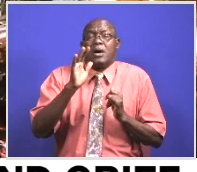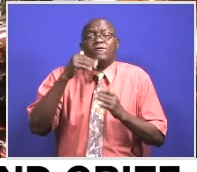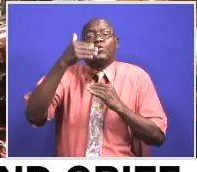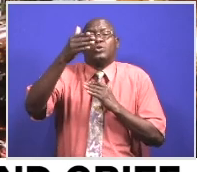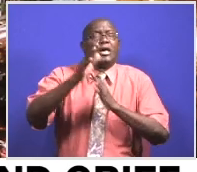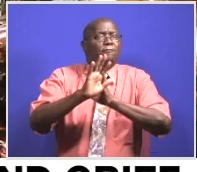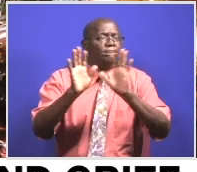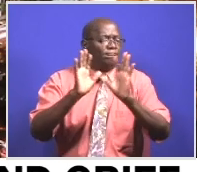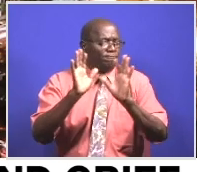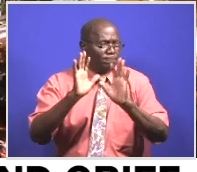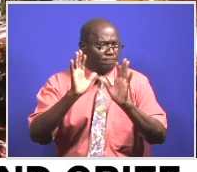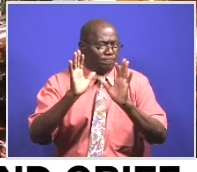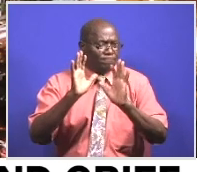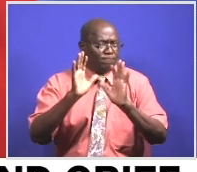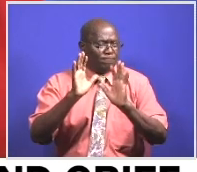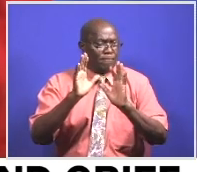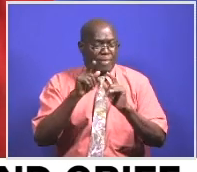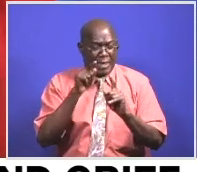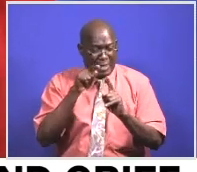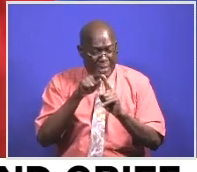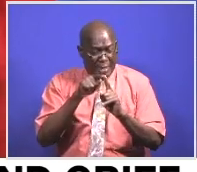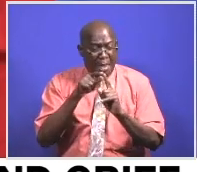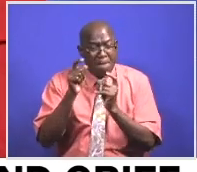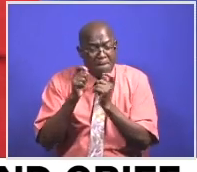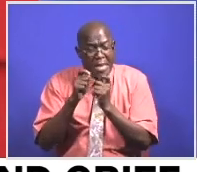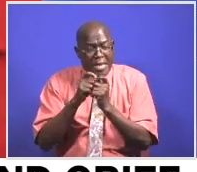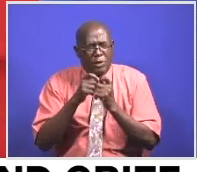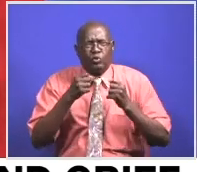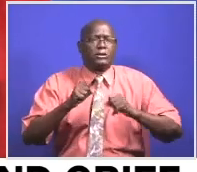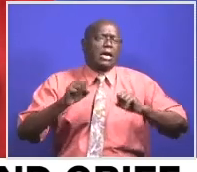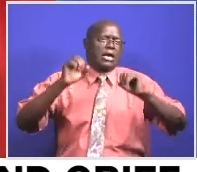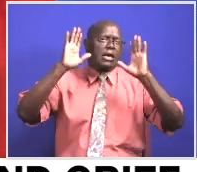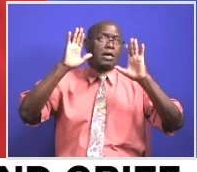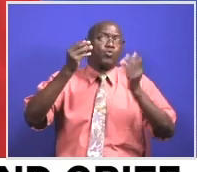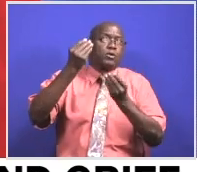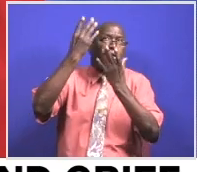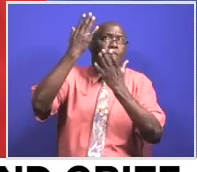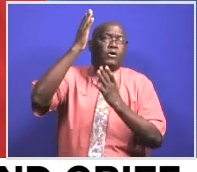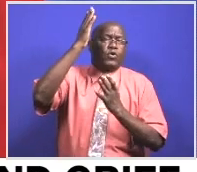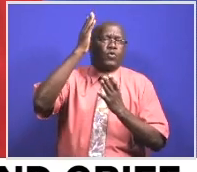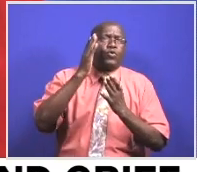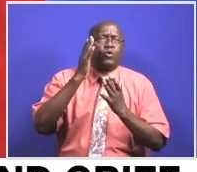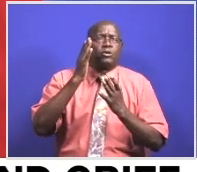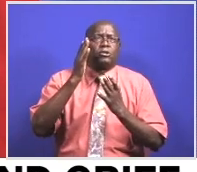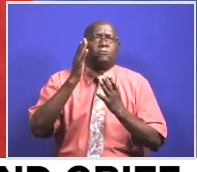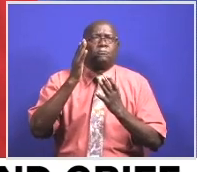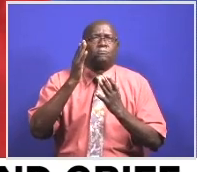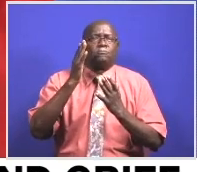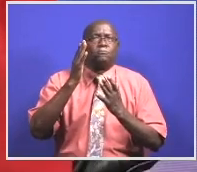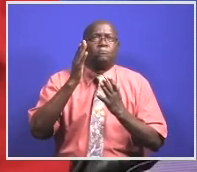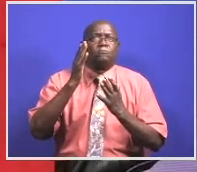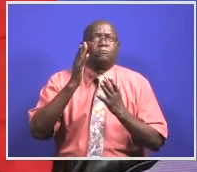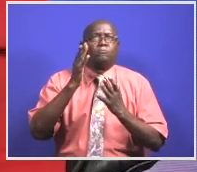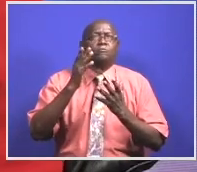I want you to surrender that pain, you know, that pain to God. Nothing is impossible with our